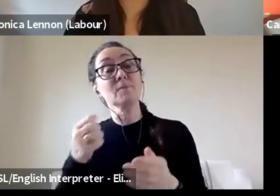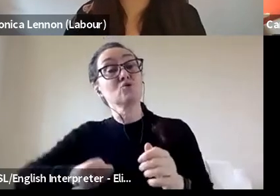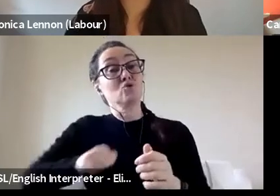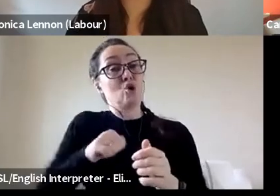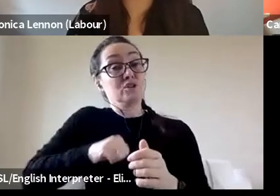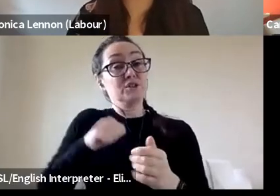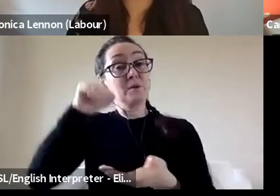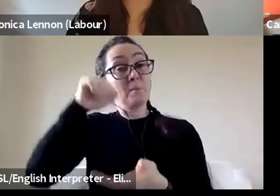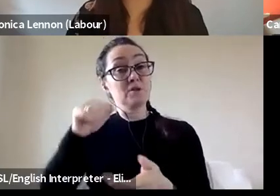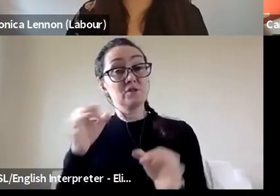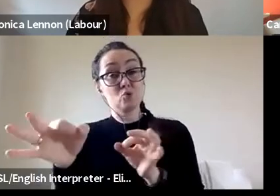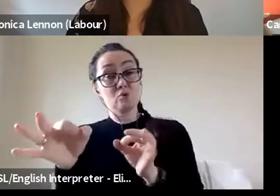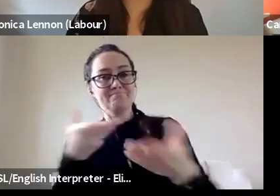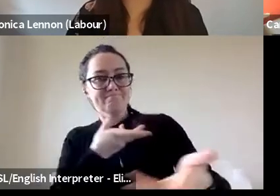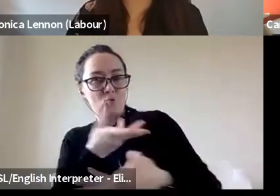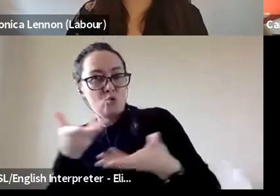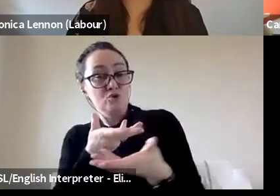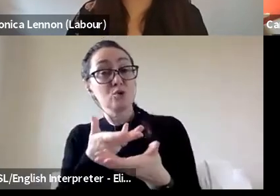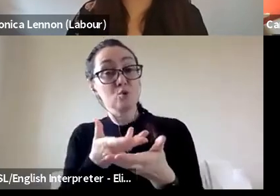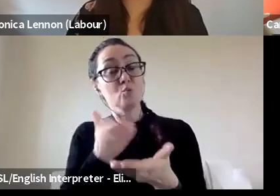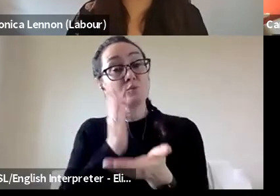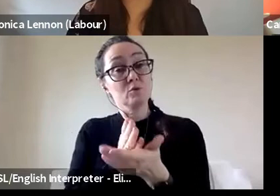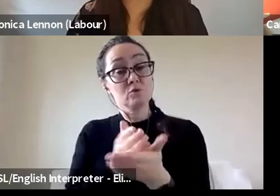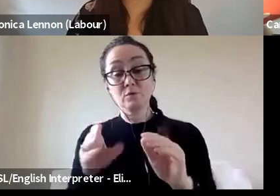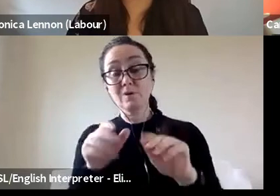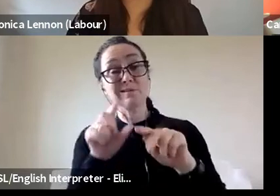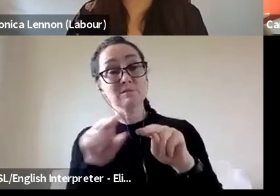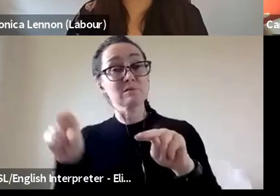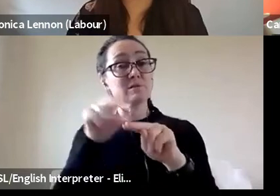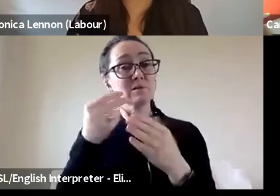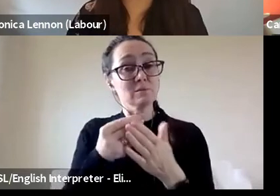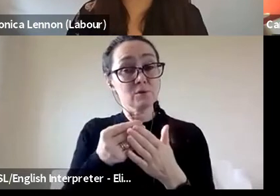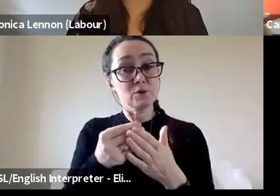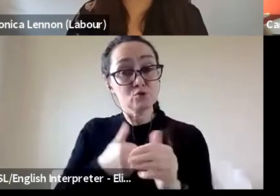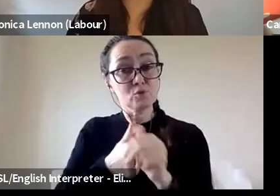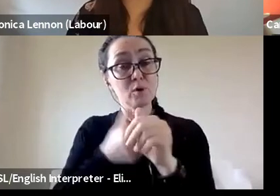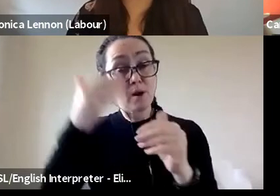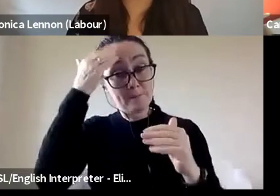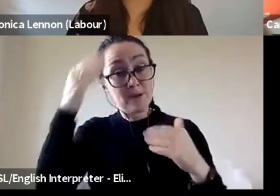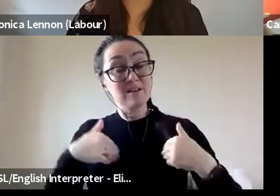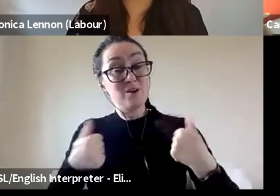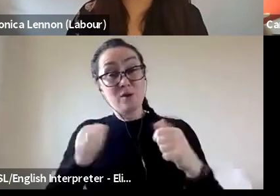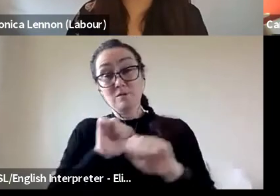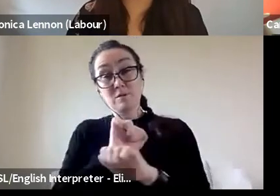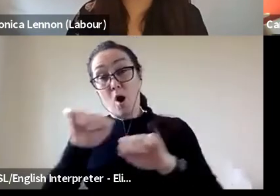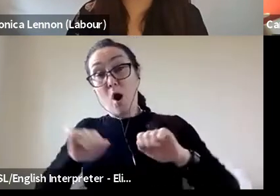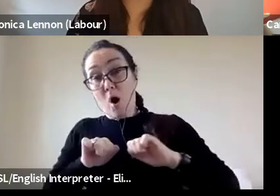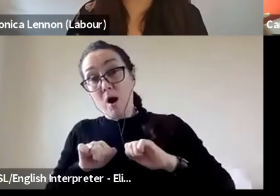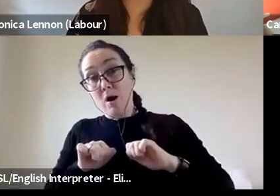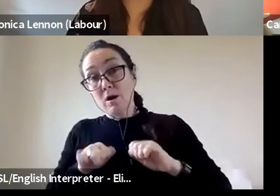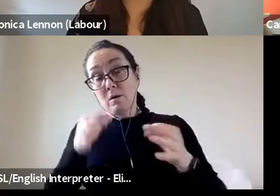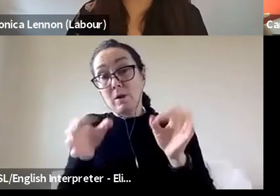million this year for mental health, because it's one of our kind of biggest priorities as a